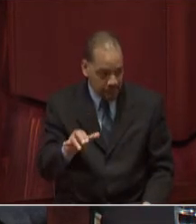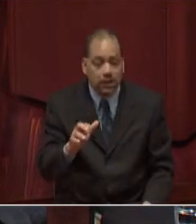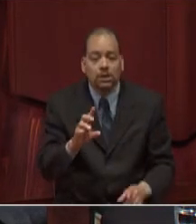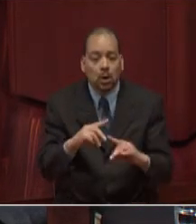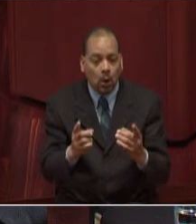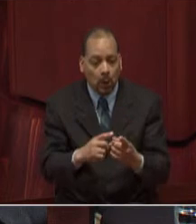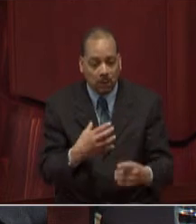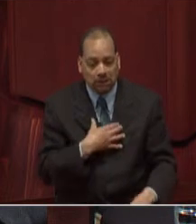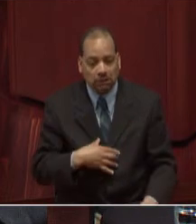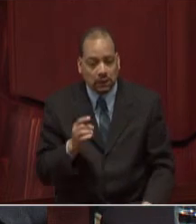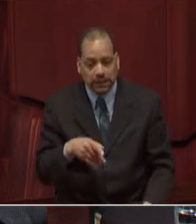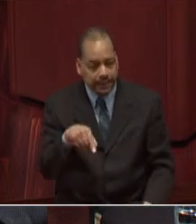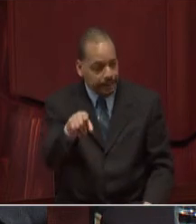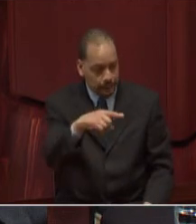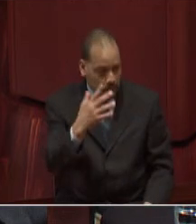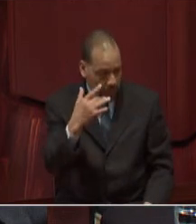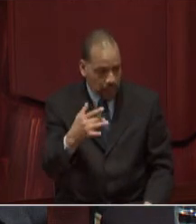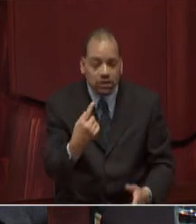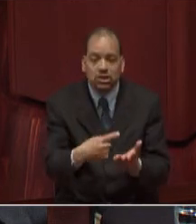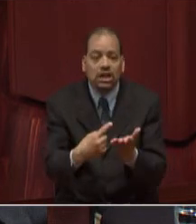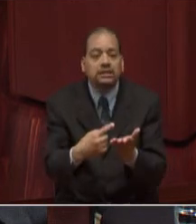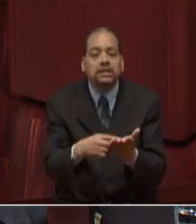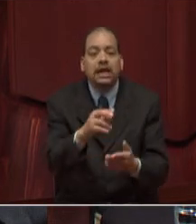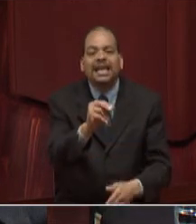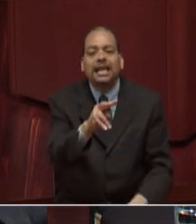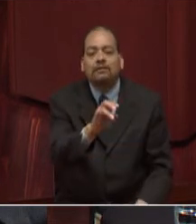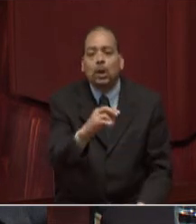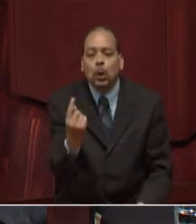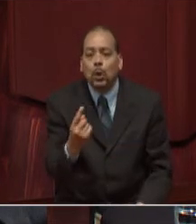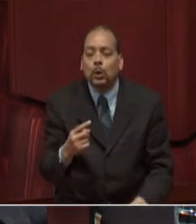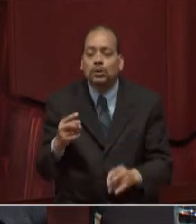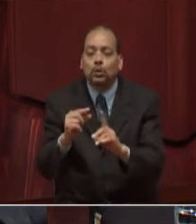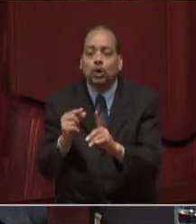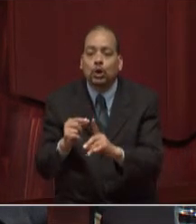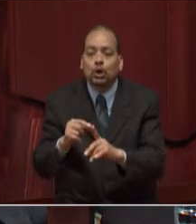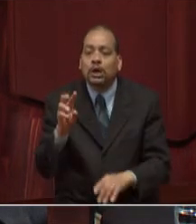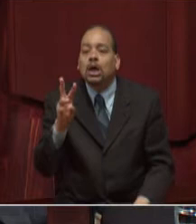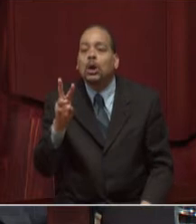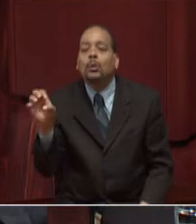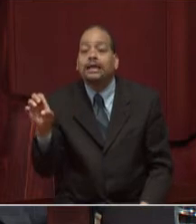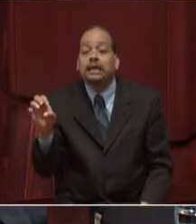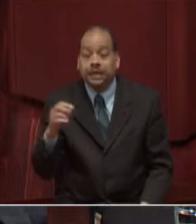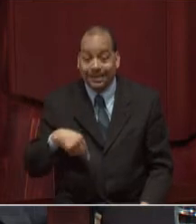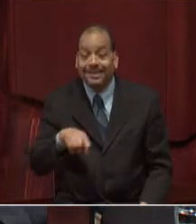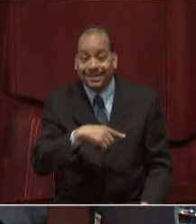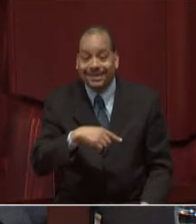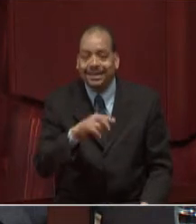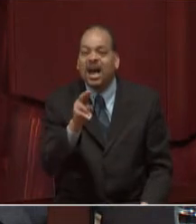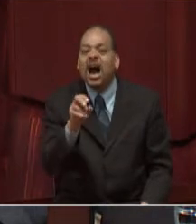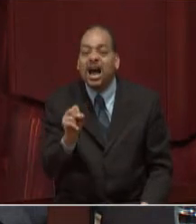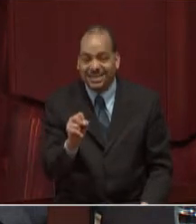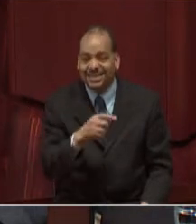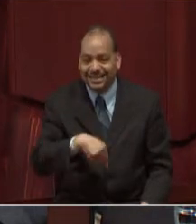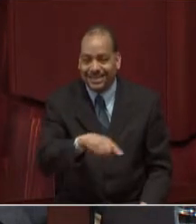when he was talking about the Navy, he always used we and us. And when he talked about the War Department, the Army, he talked about